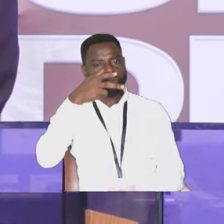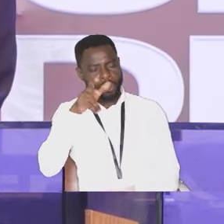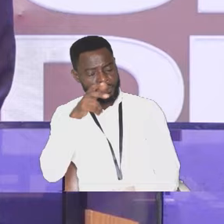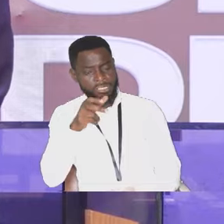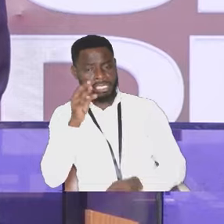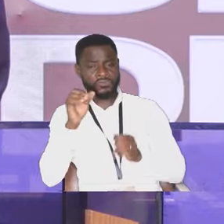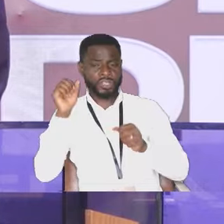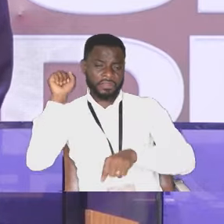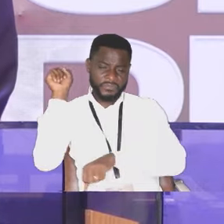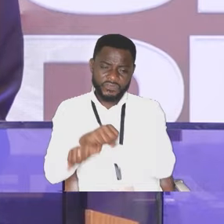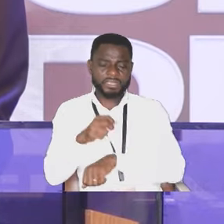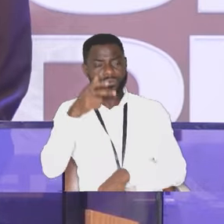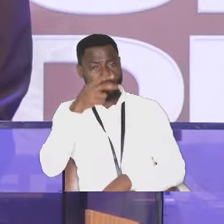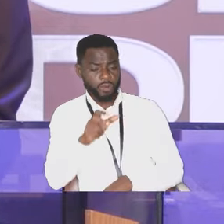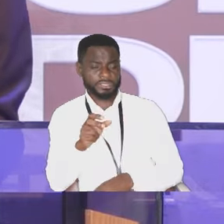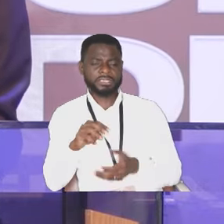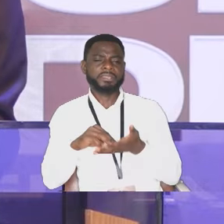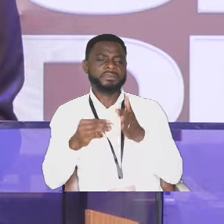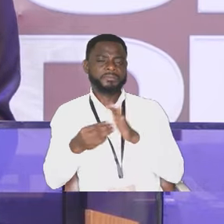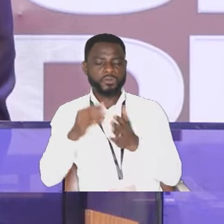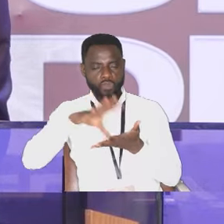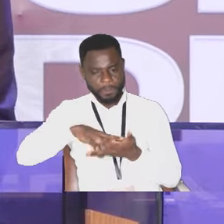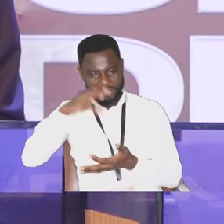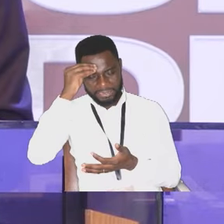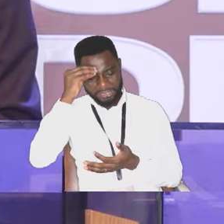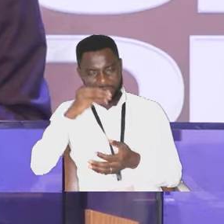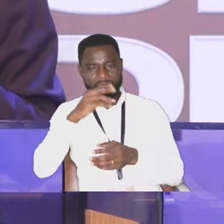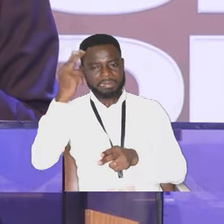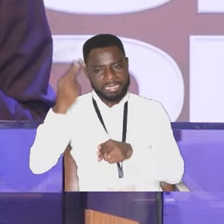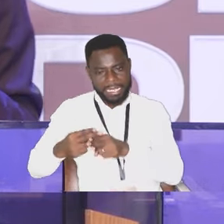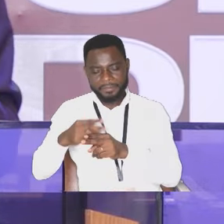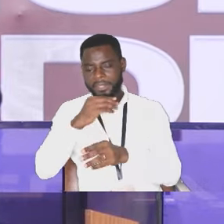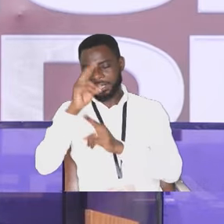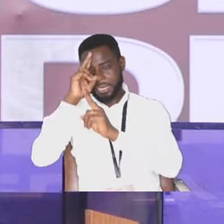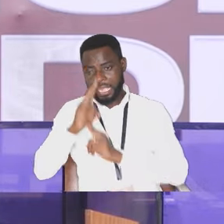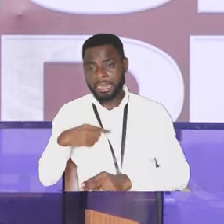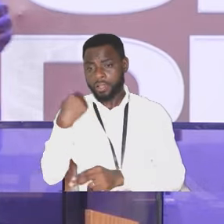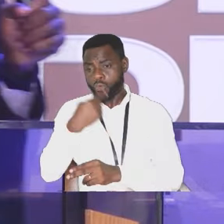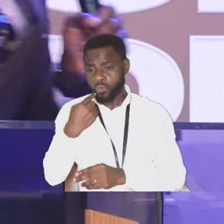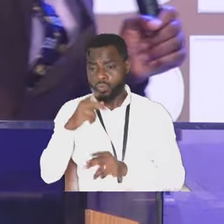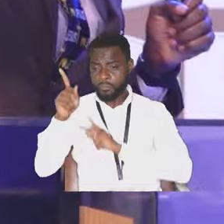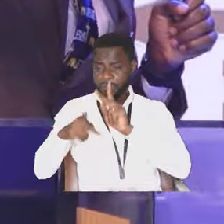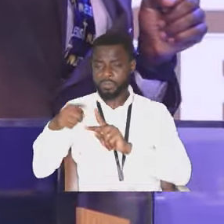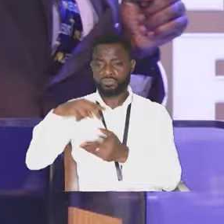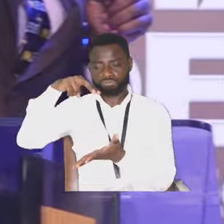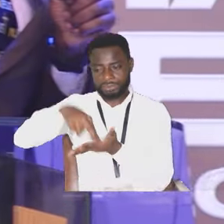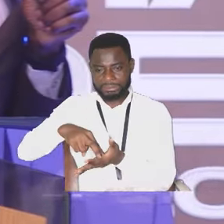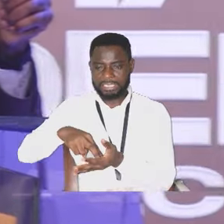off moral decadence, we should learn to name and honor those people who stand with kingdom values and